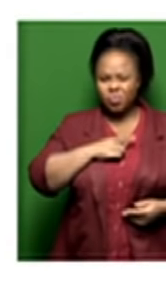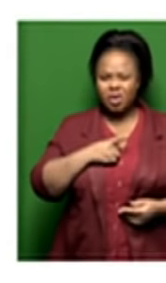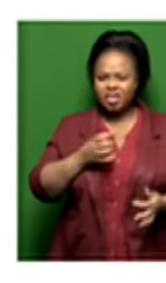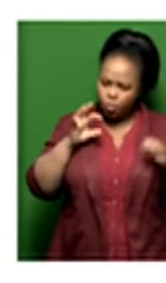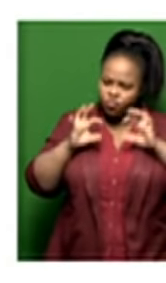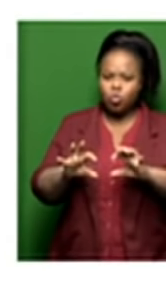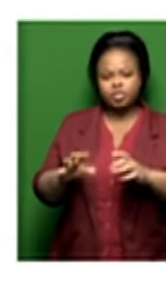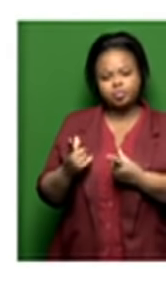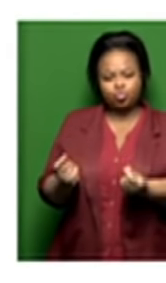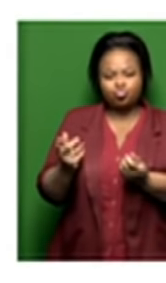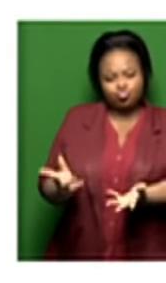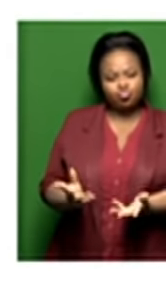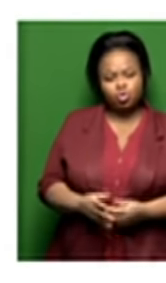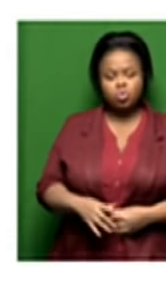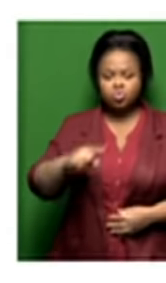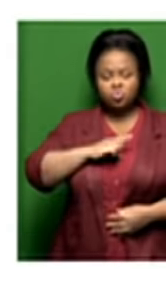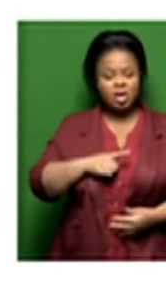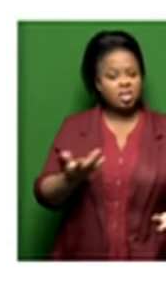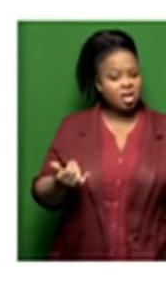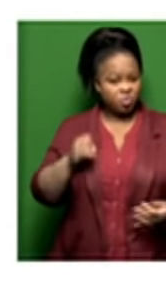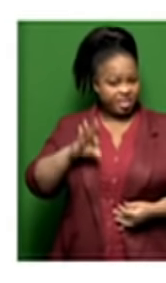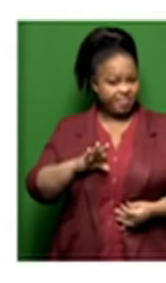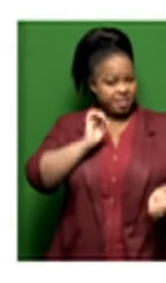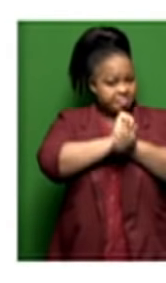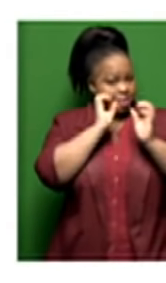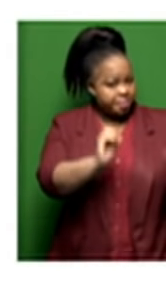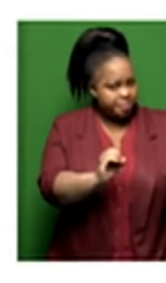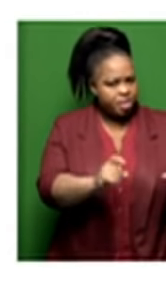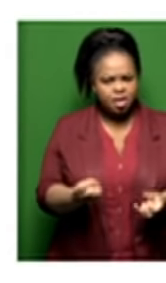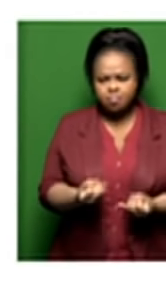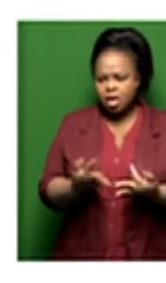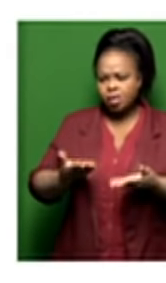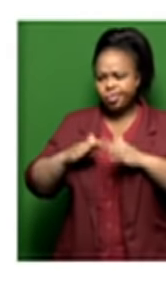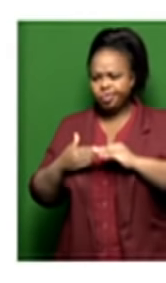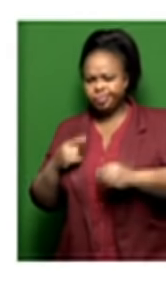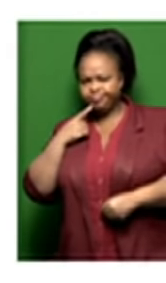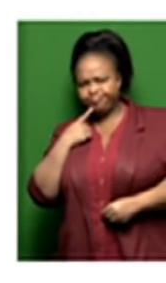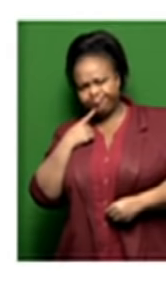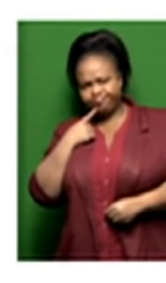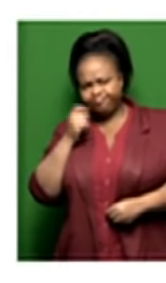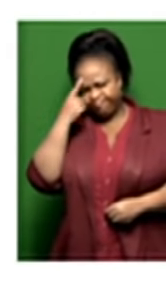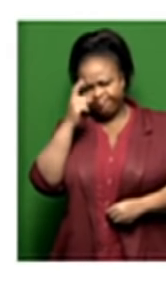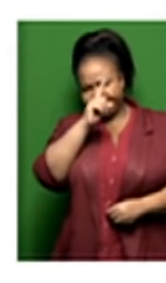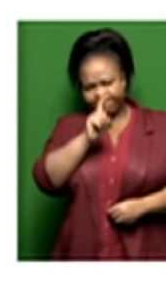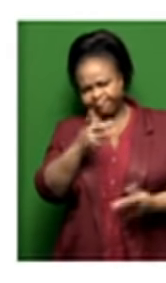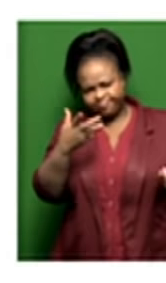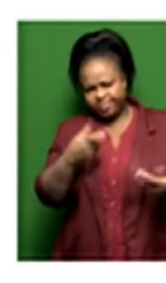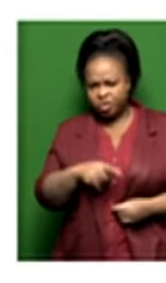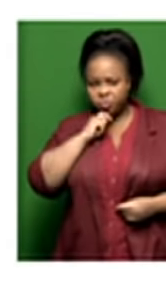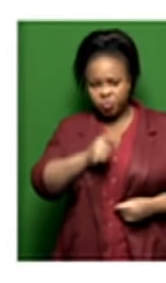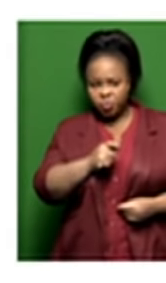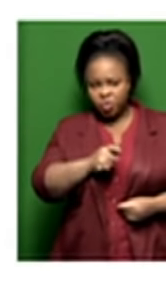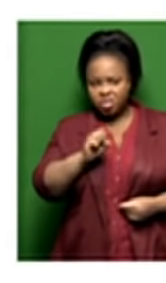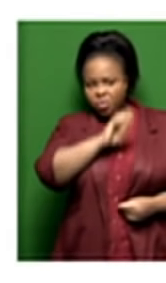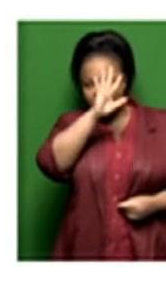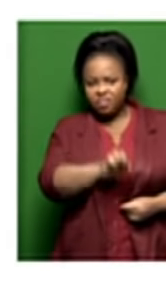got to a point where failure to arrest him would actually raise questions as to whether South Africa adheres to the rule of